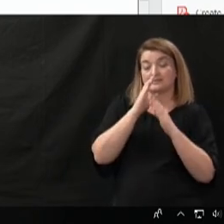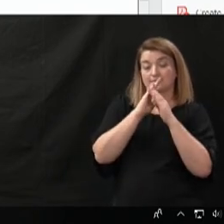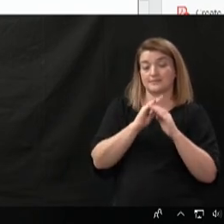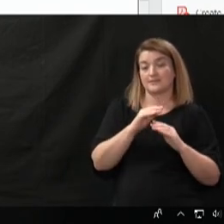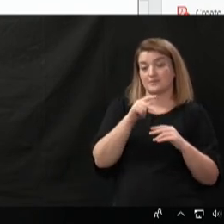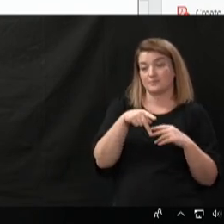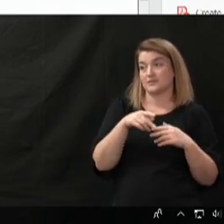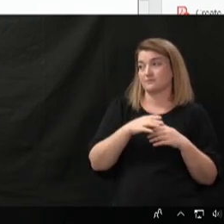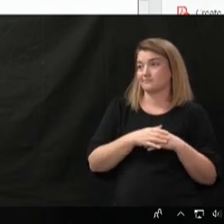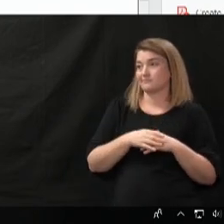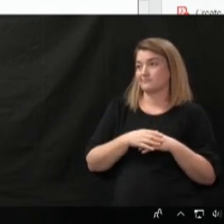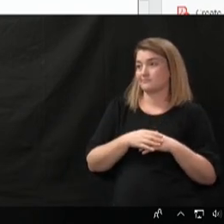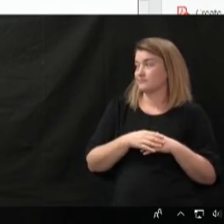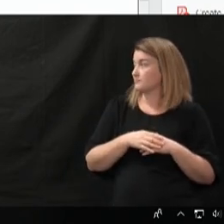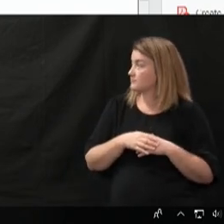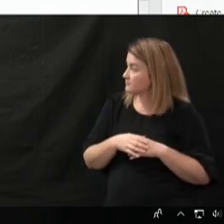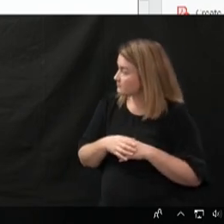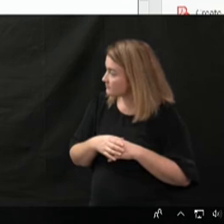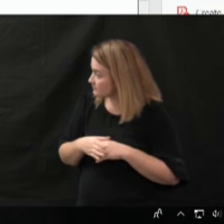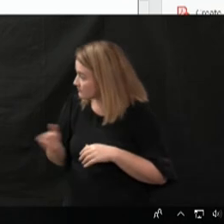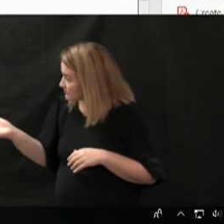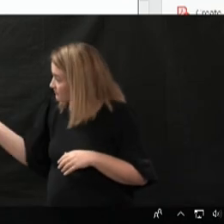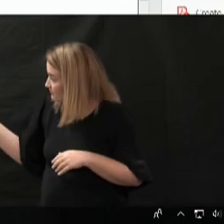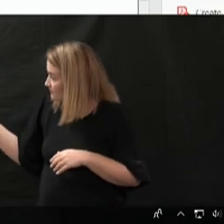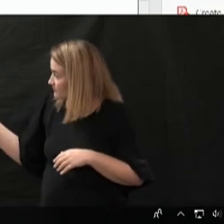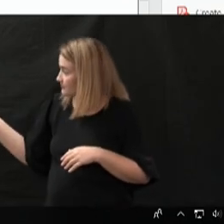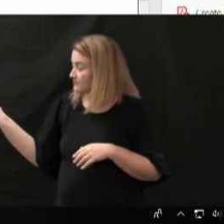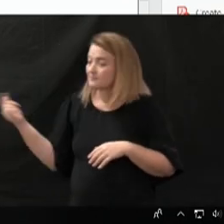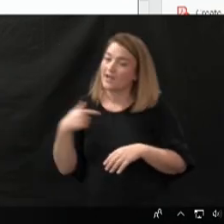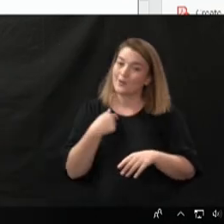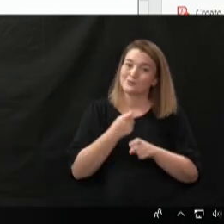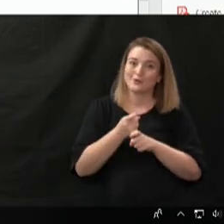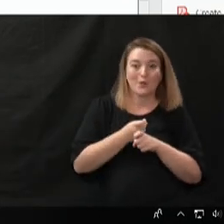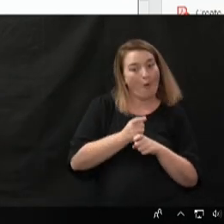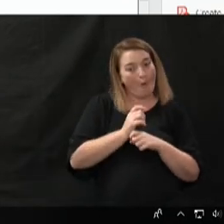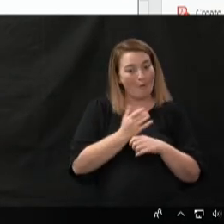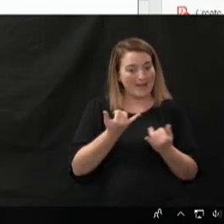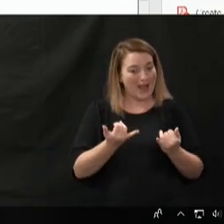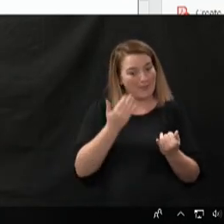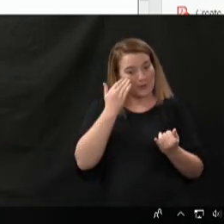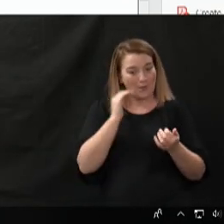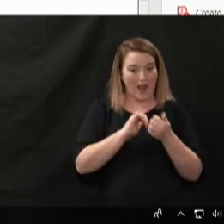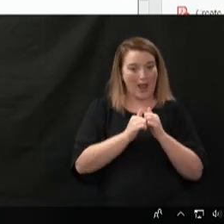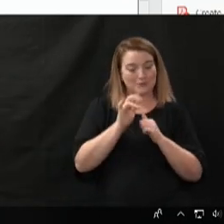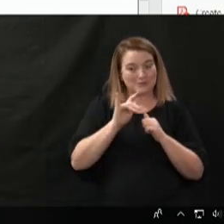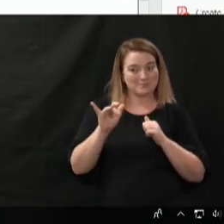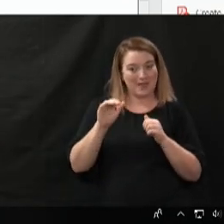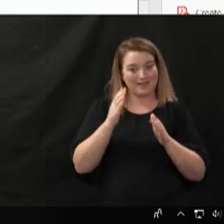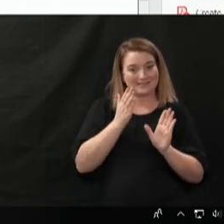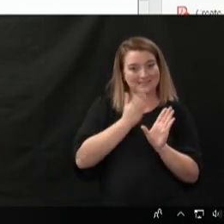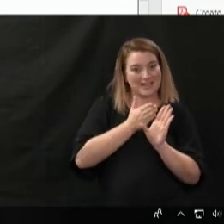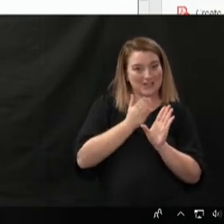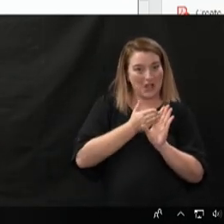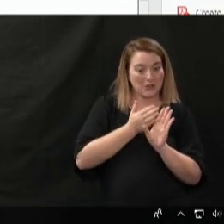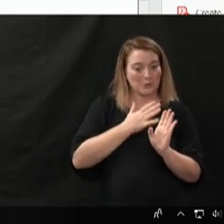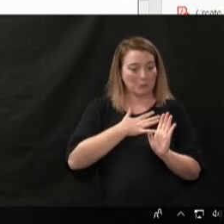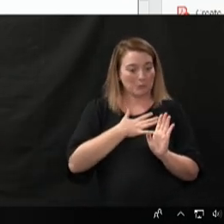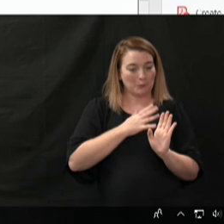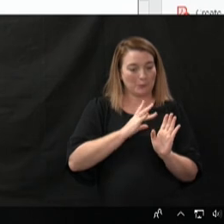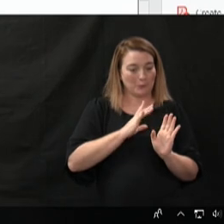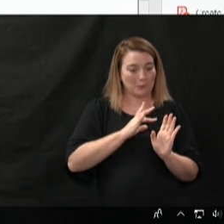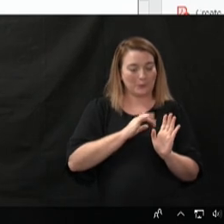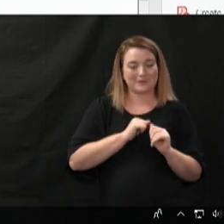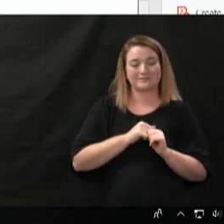I did this slide and I said, now I know how to spell psychology. I just remember this. And the Y with borrowing the